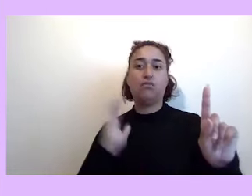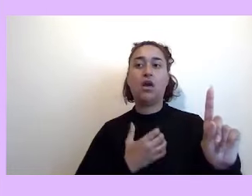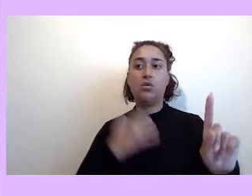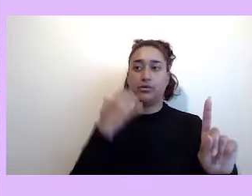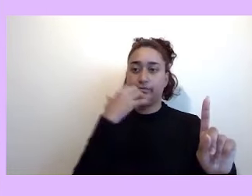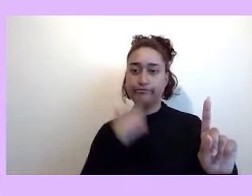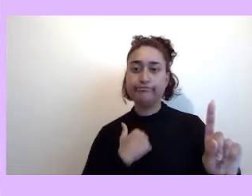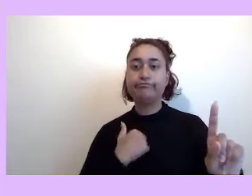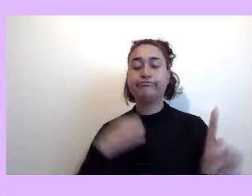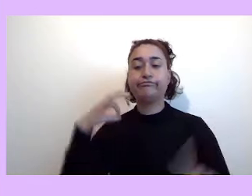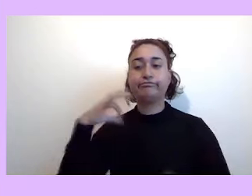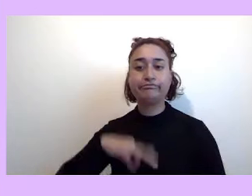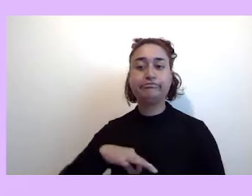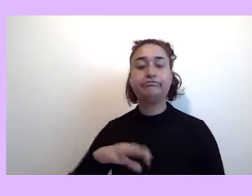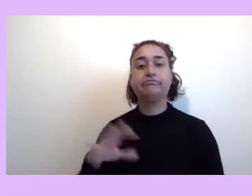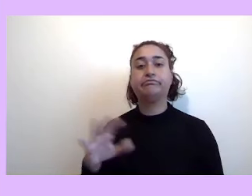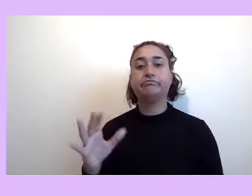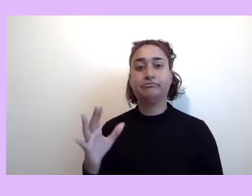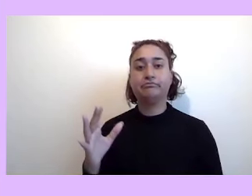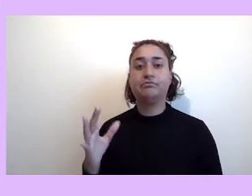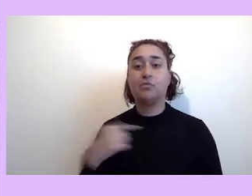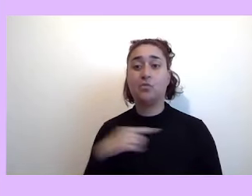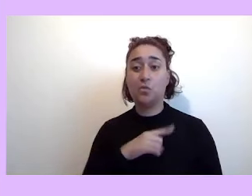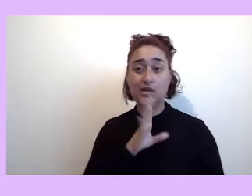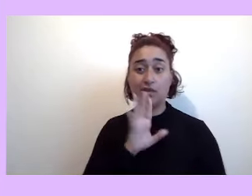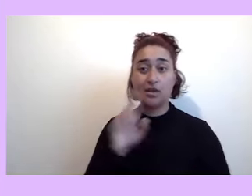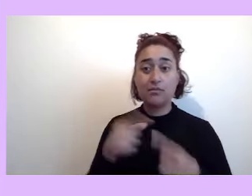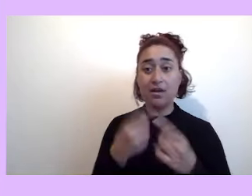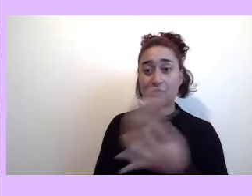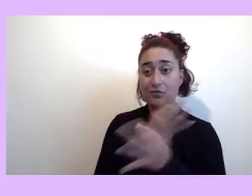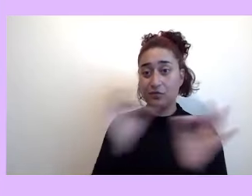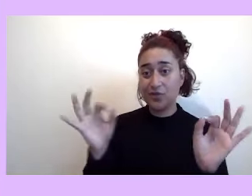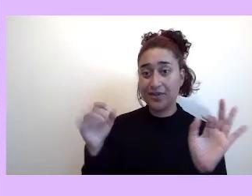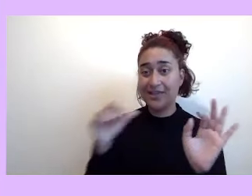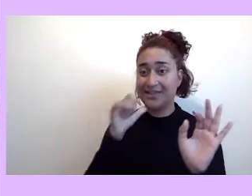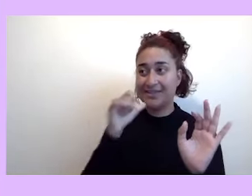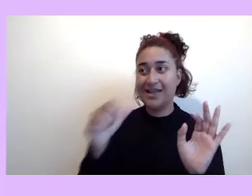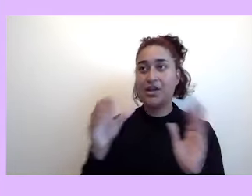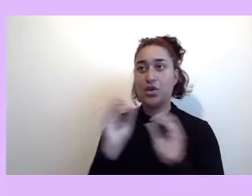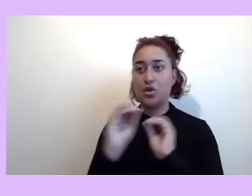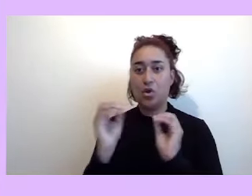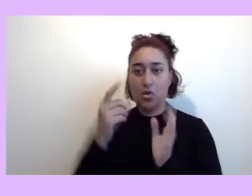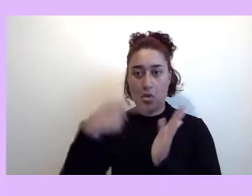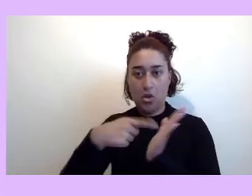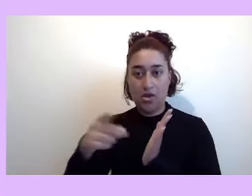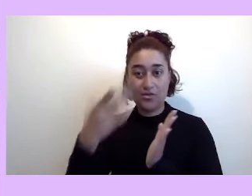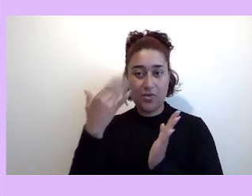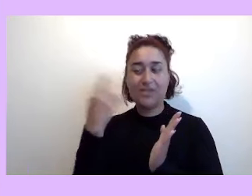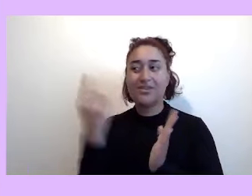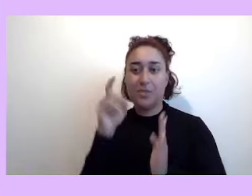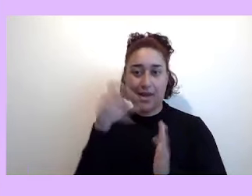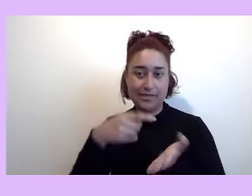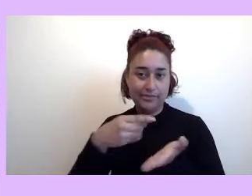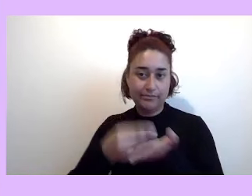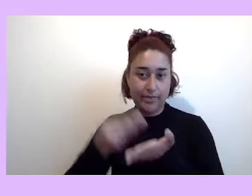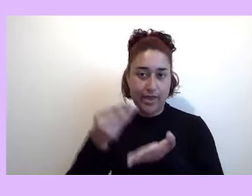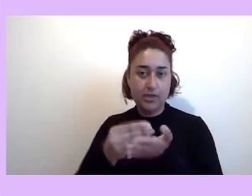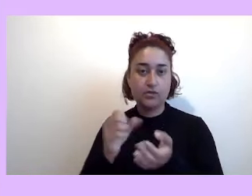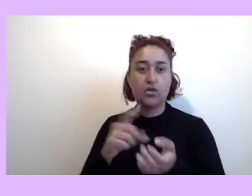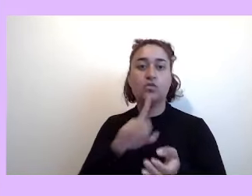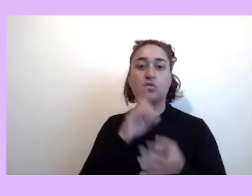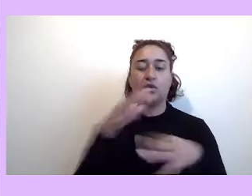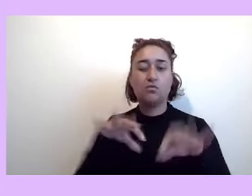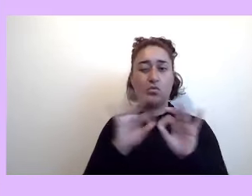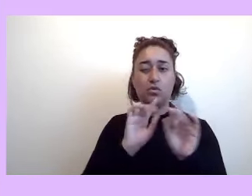and you know. We can talk about free is not at no cost, because someone has to pay for it. So it's real important that we answer that